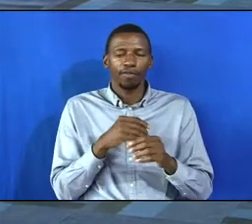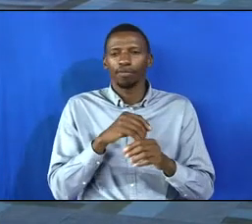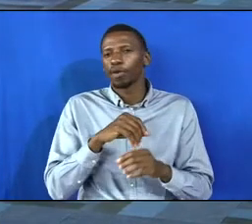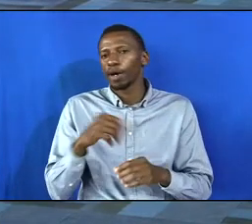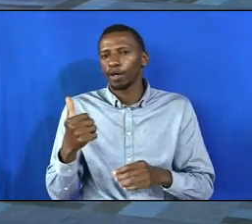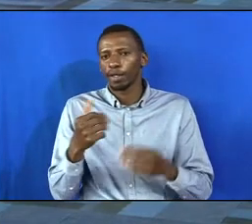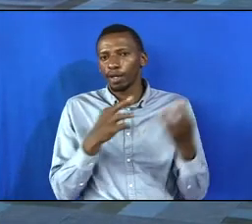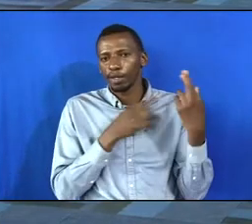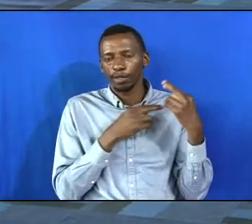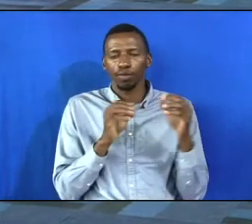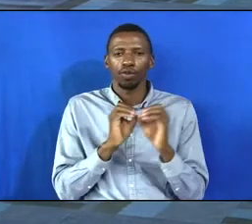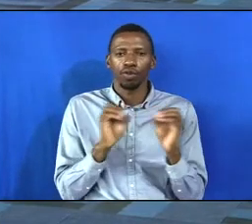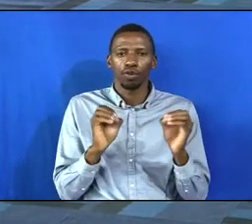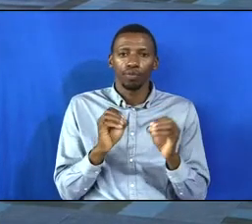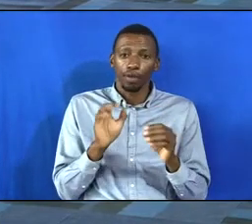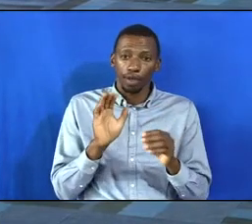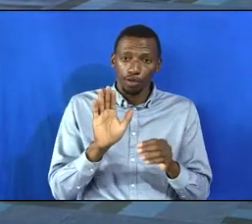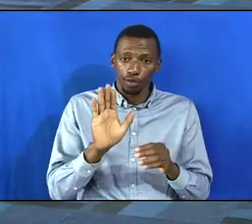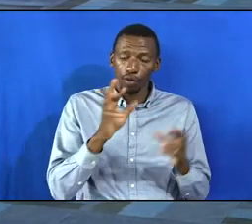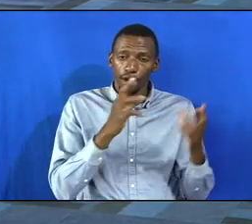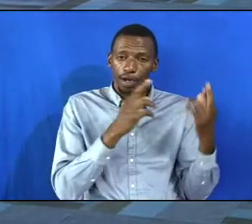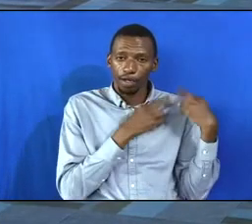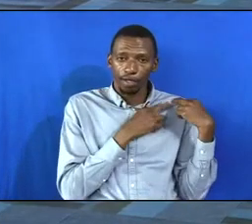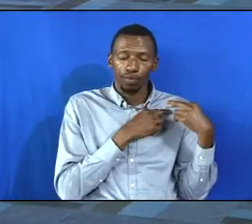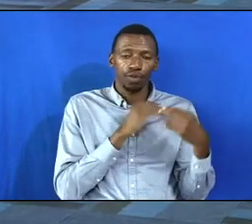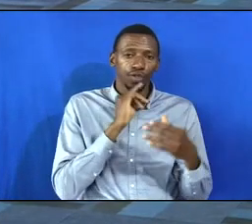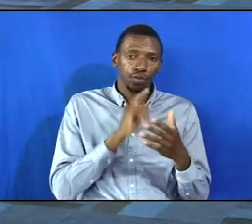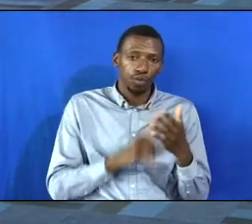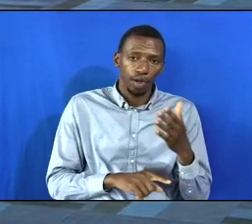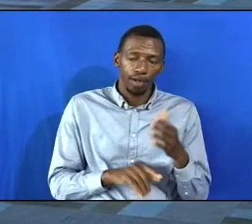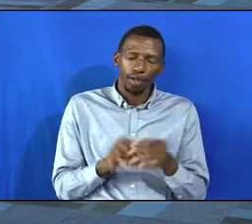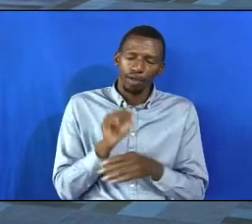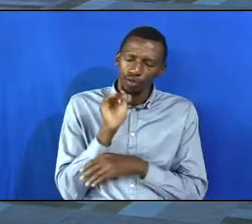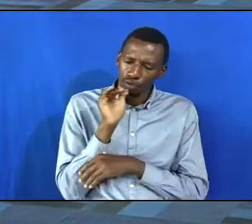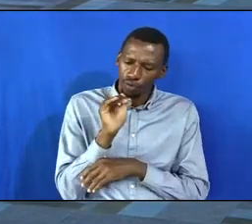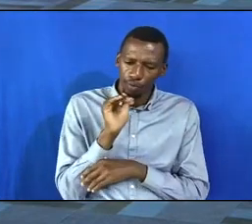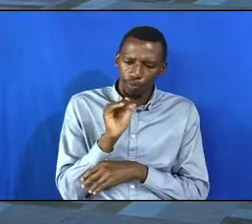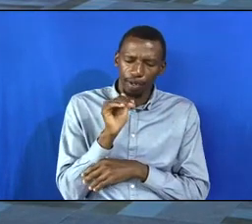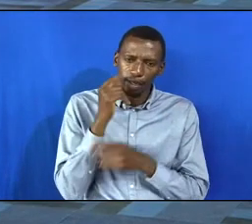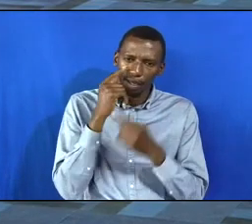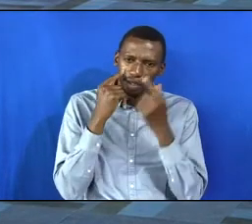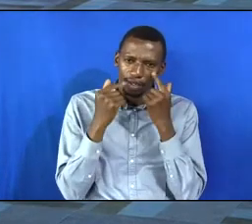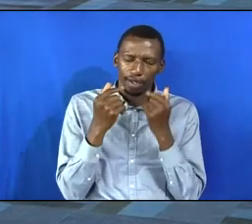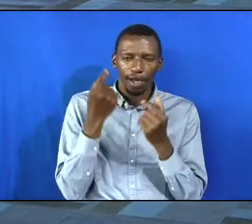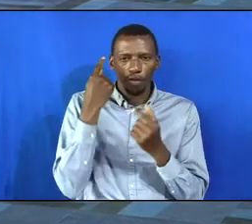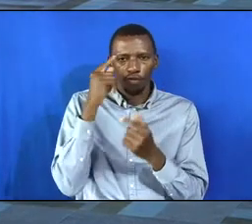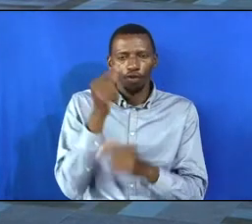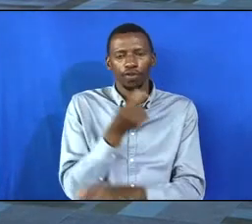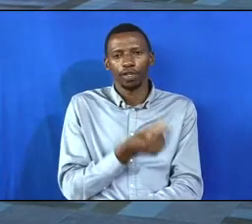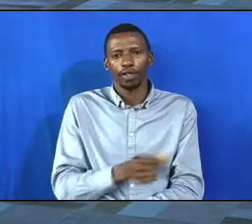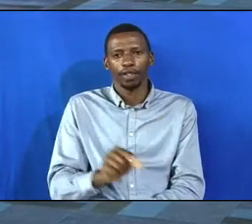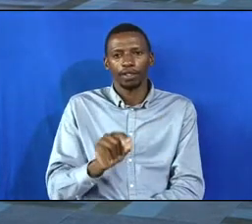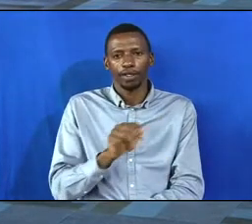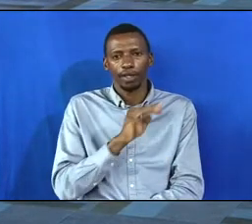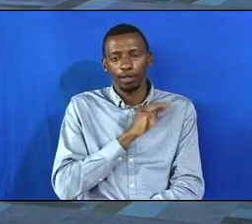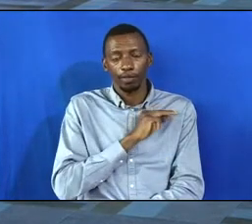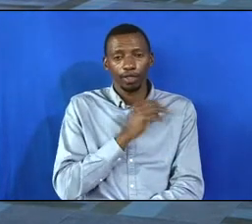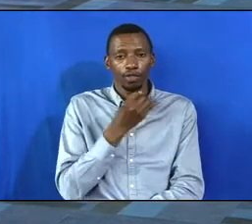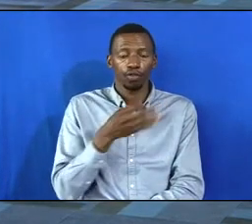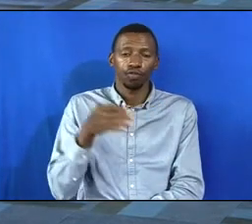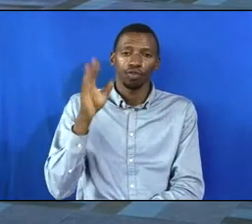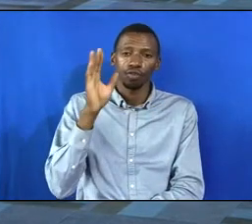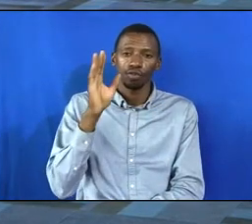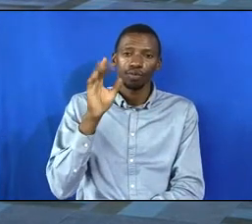role is now to plead for the mercies of the Lord, to plead for that grace of the Lord. Go with that prayer. And one